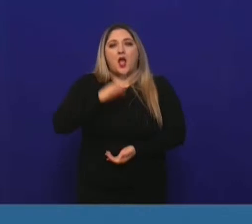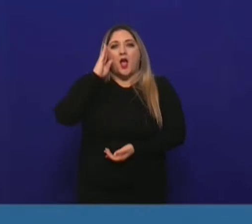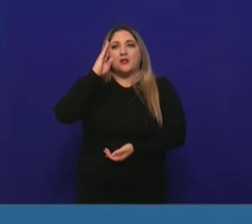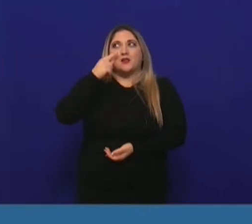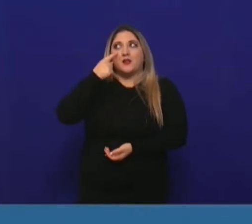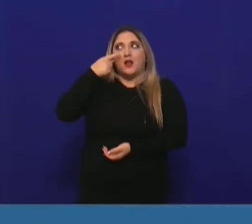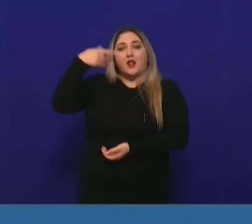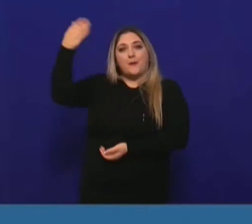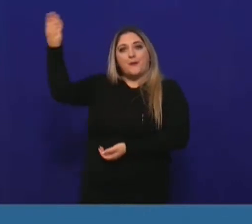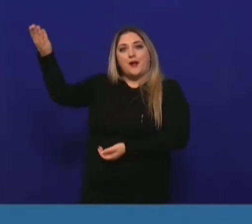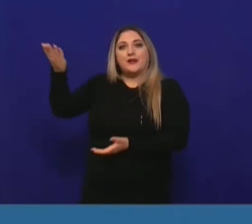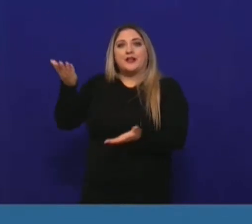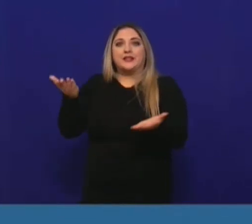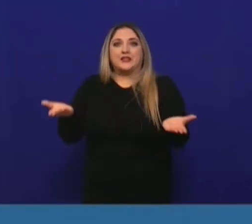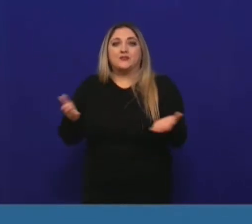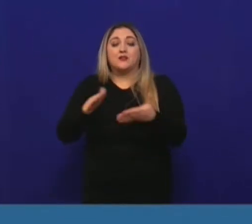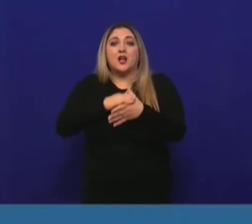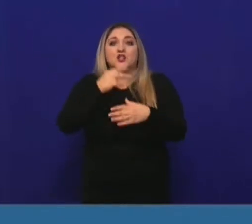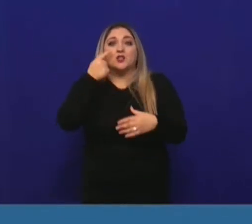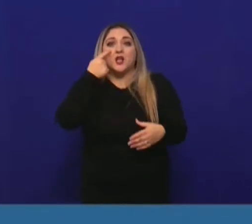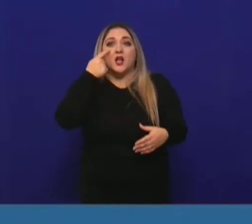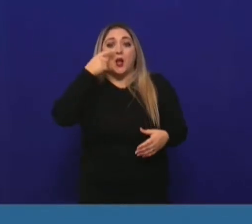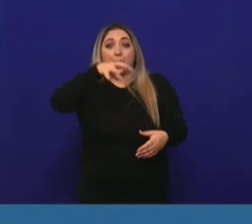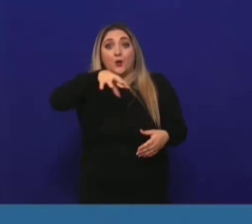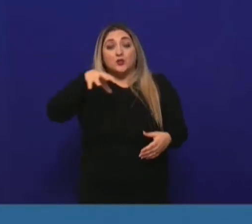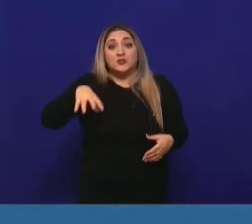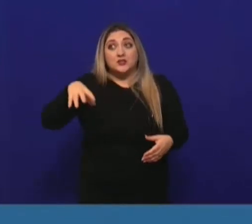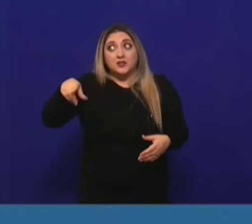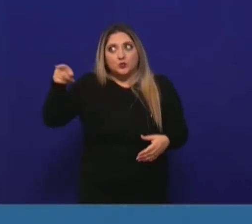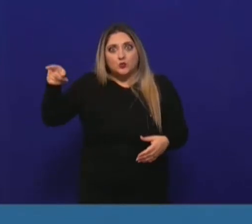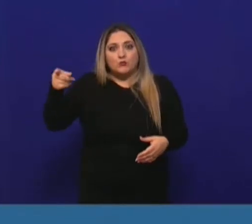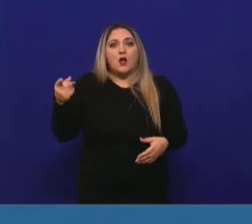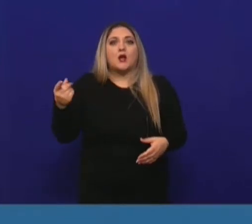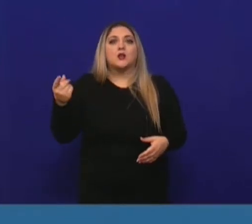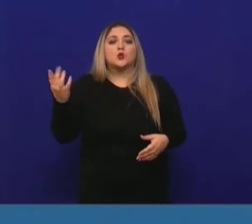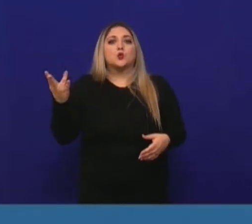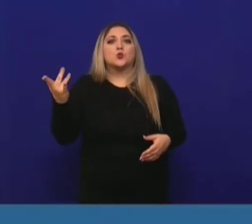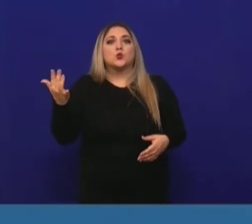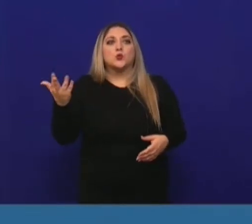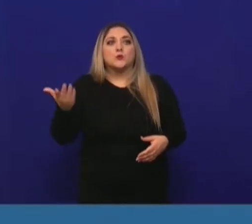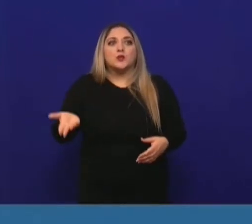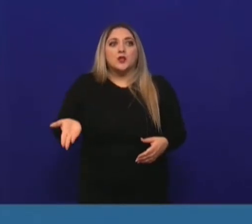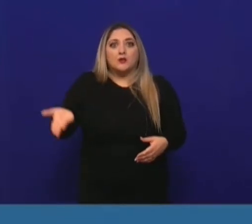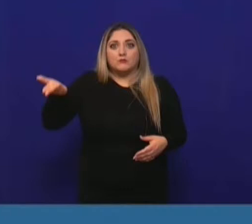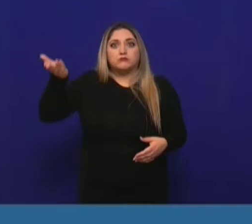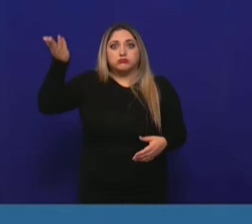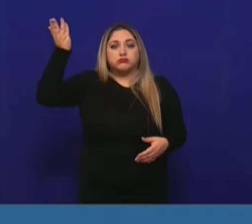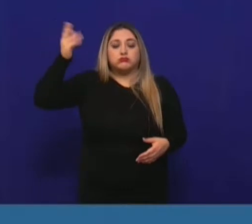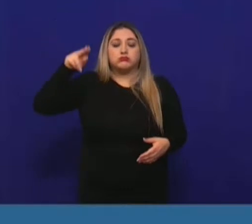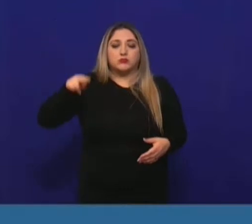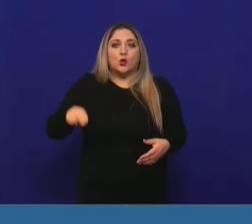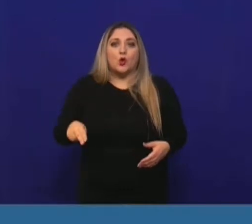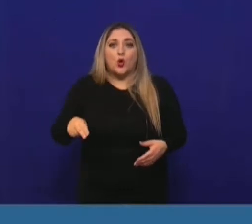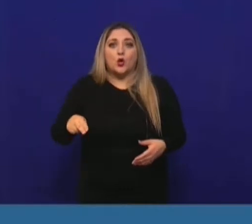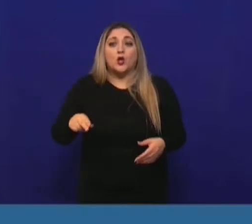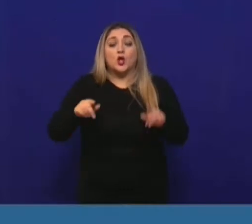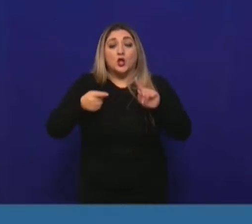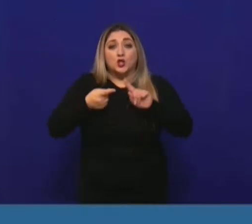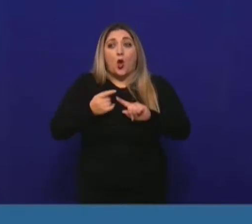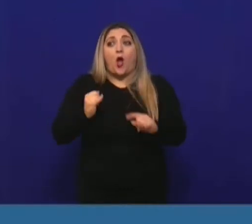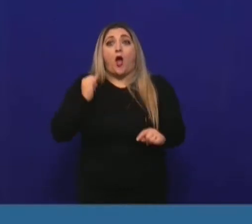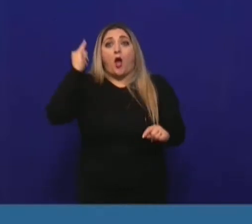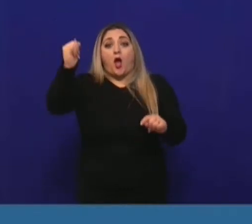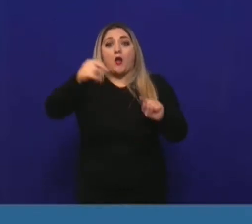x'nafu wkoll li hemm diversi pajjiżi fejn għandhom rati li huma wkoll għoljin, anke aktar ħafna għoljin minn ta'